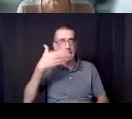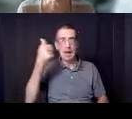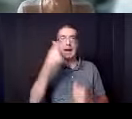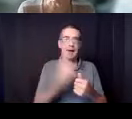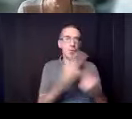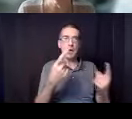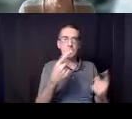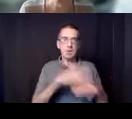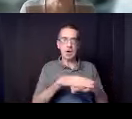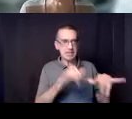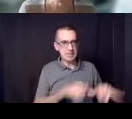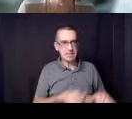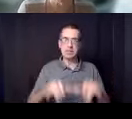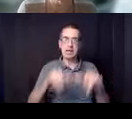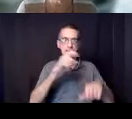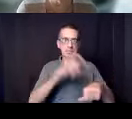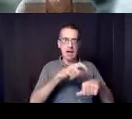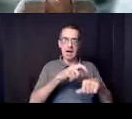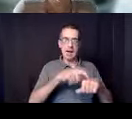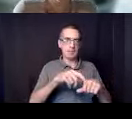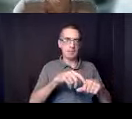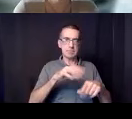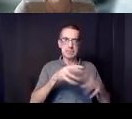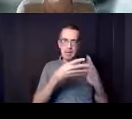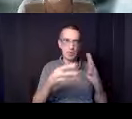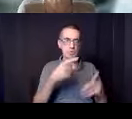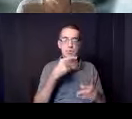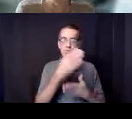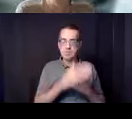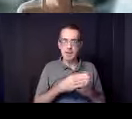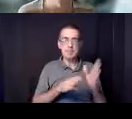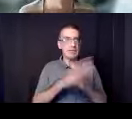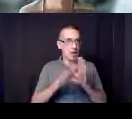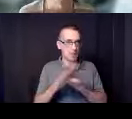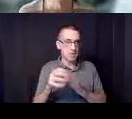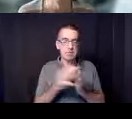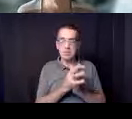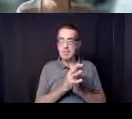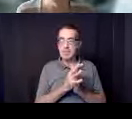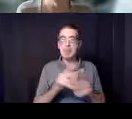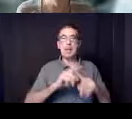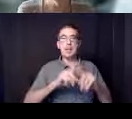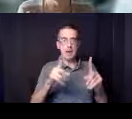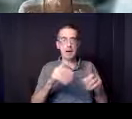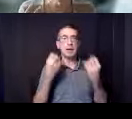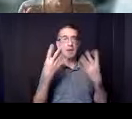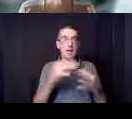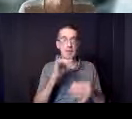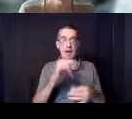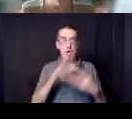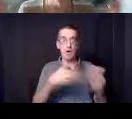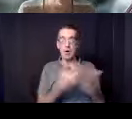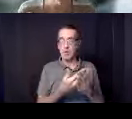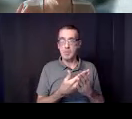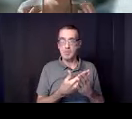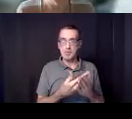everybody's pretty much on the same timetable. So there are some developments, but a lot of it, we're all